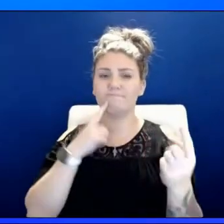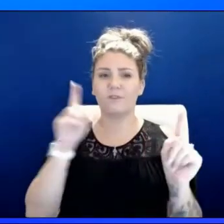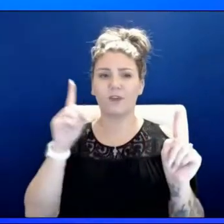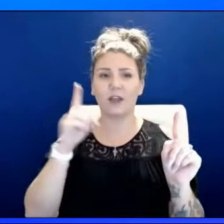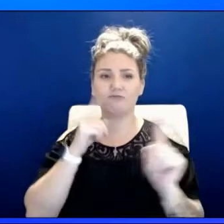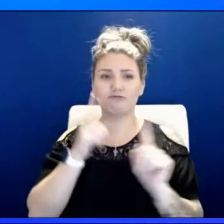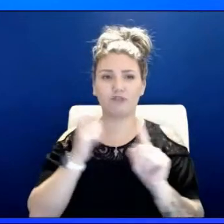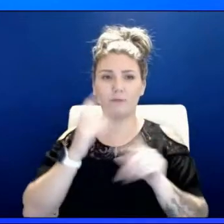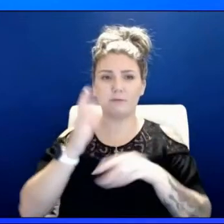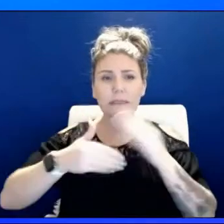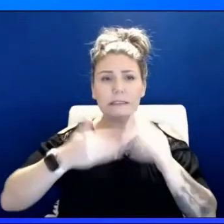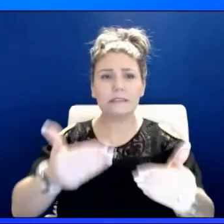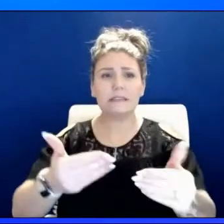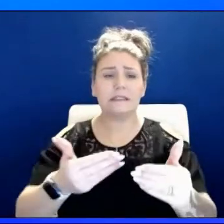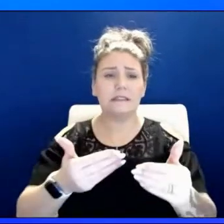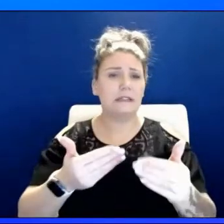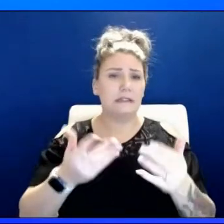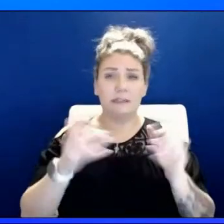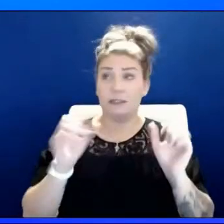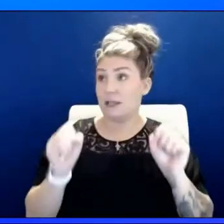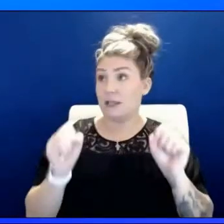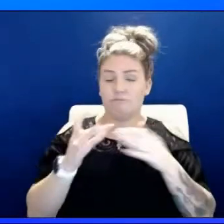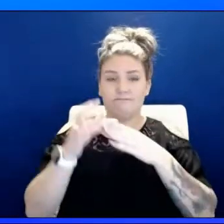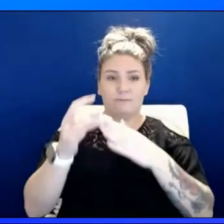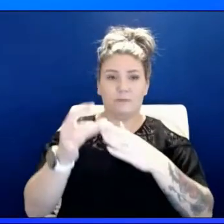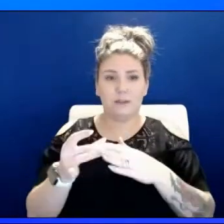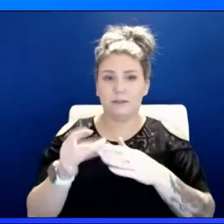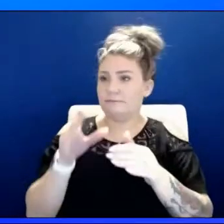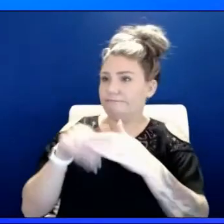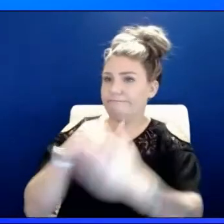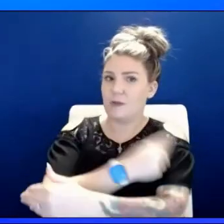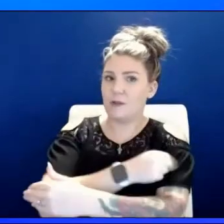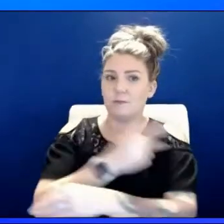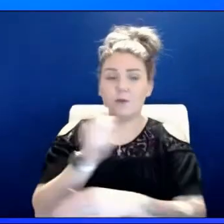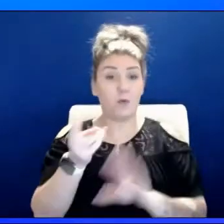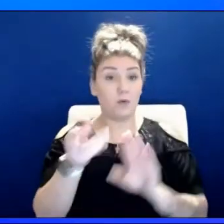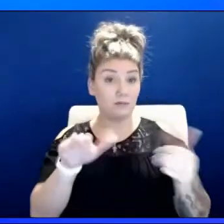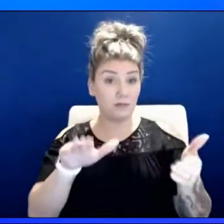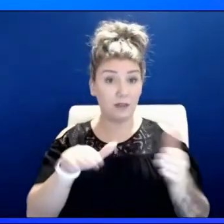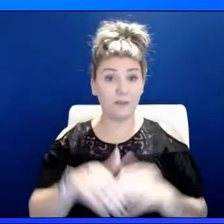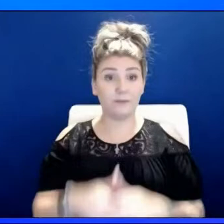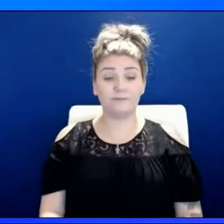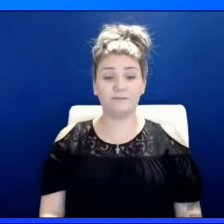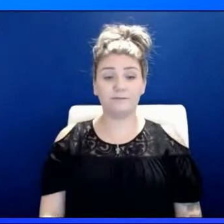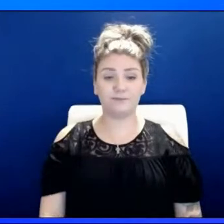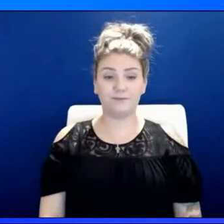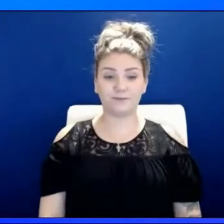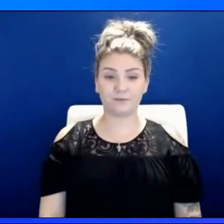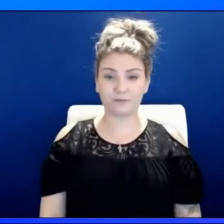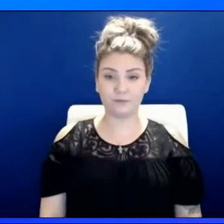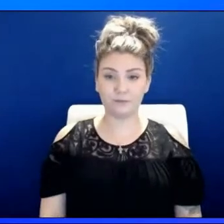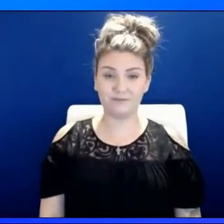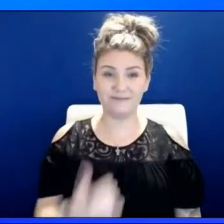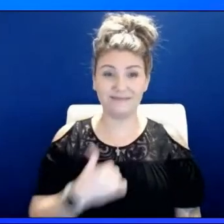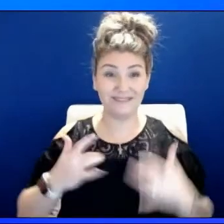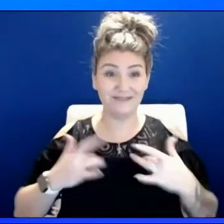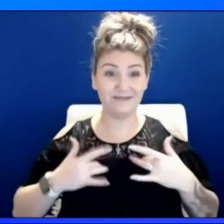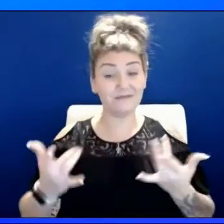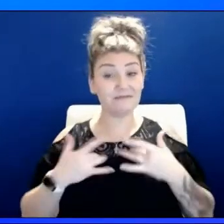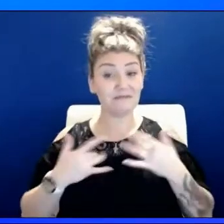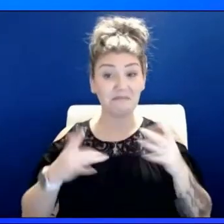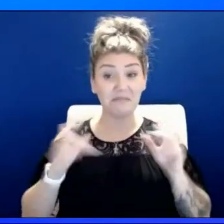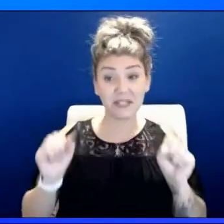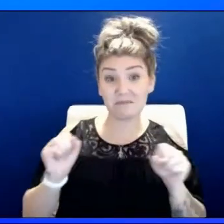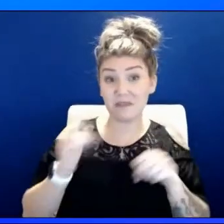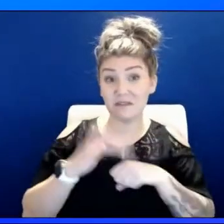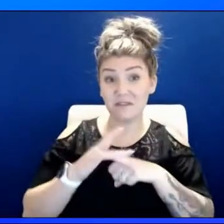to hospitalization or death. And so I was excited about potentially this being available for free in the